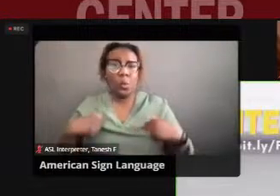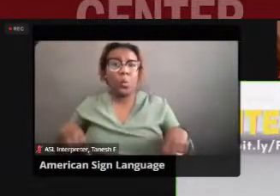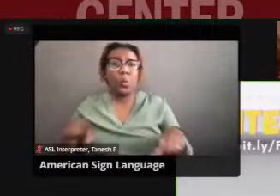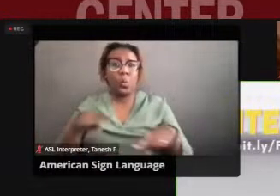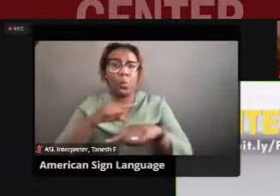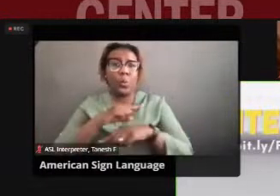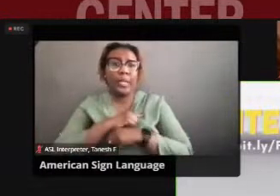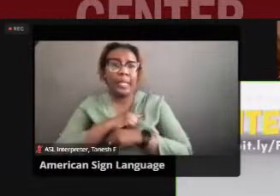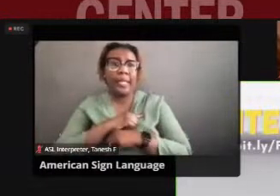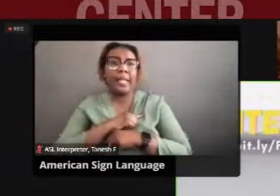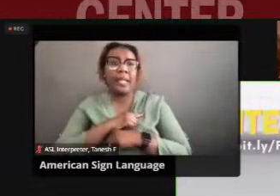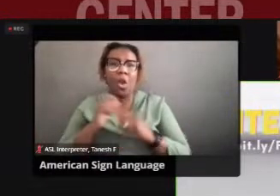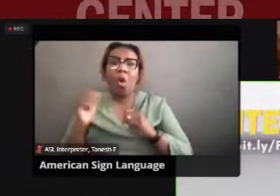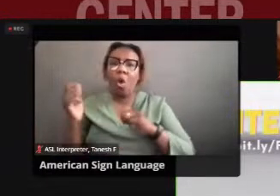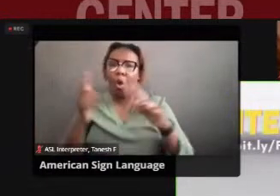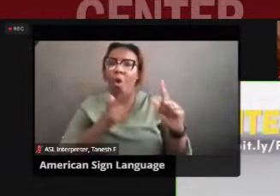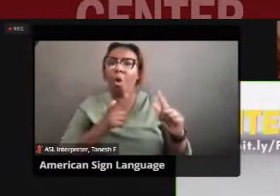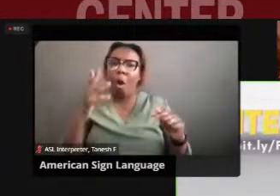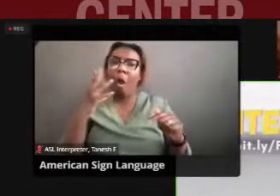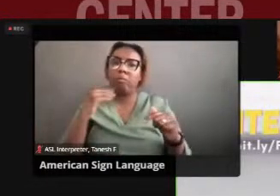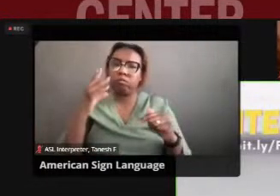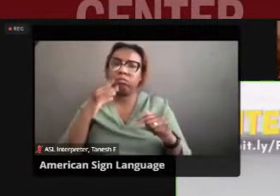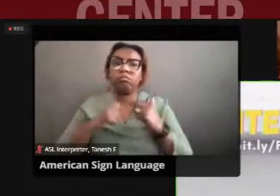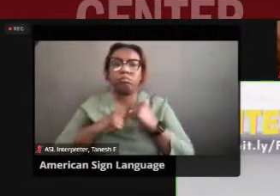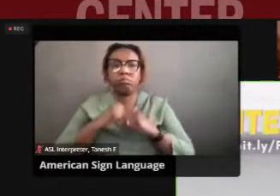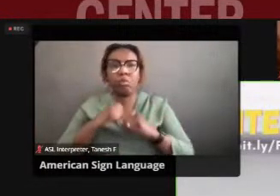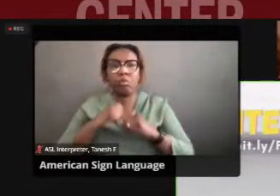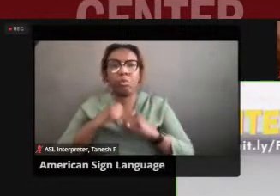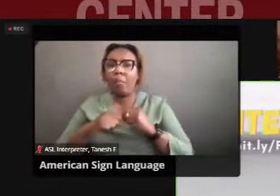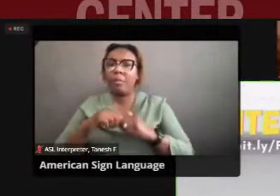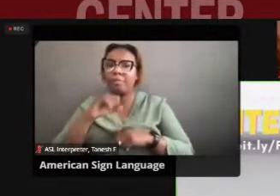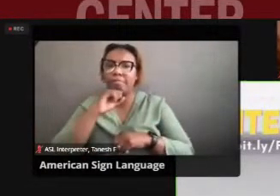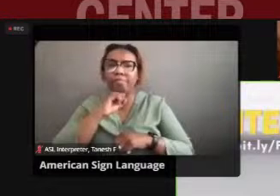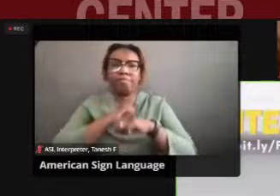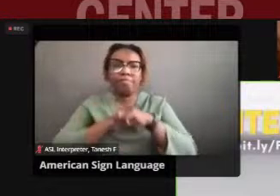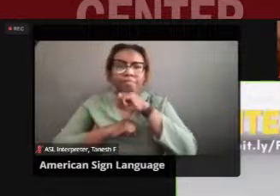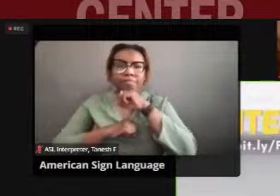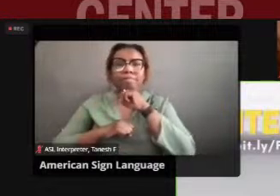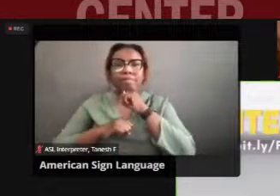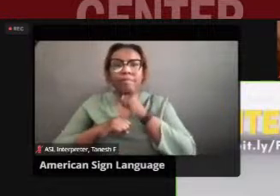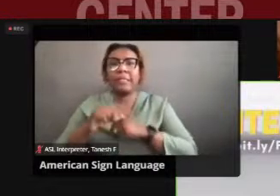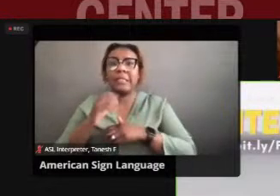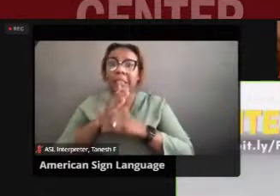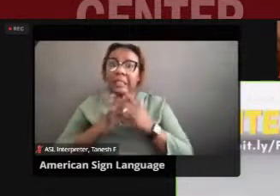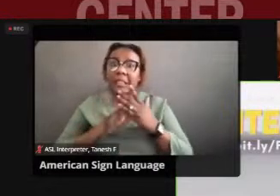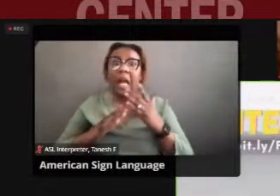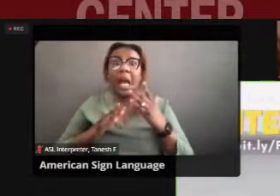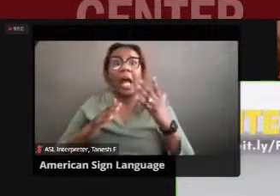Problems, some big,